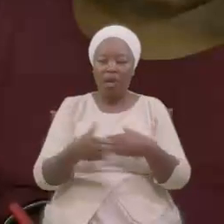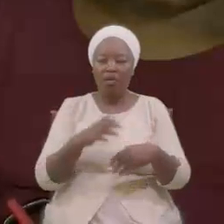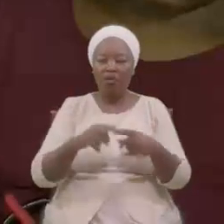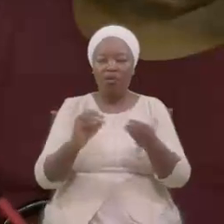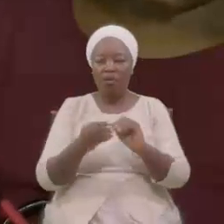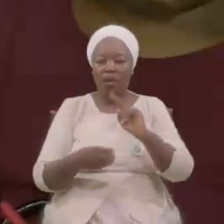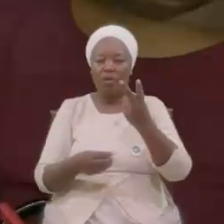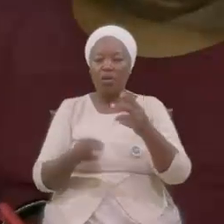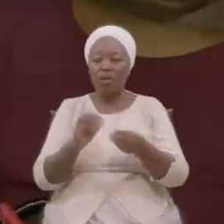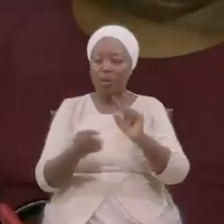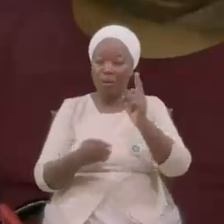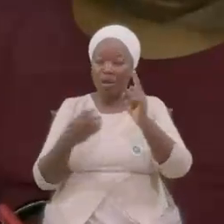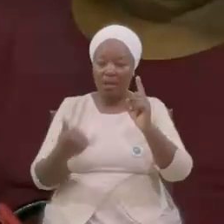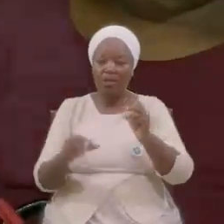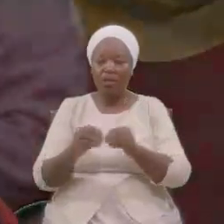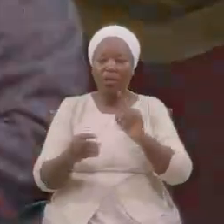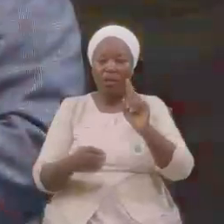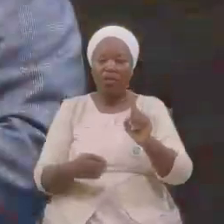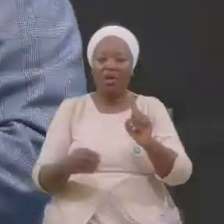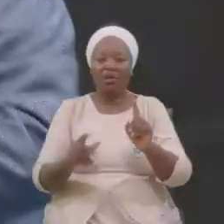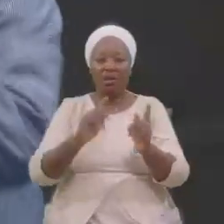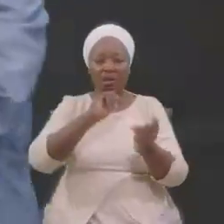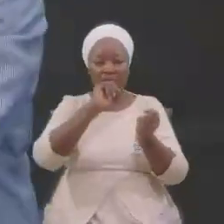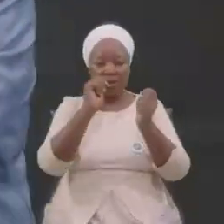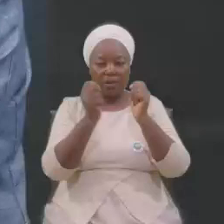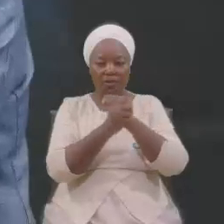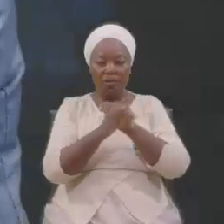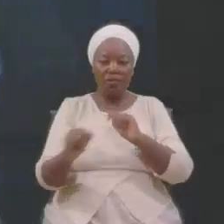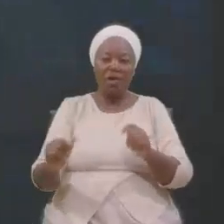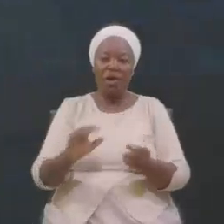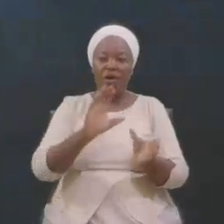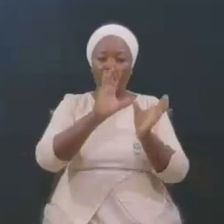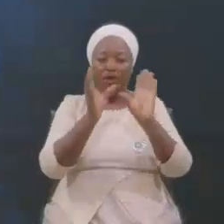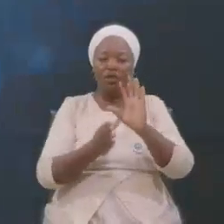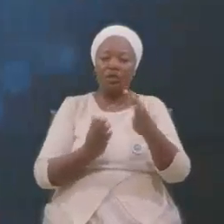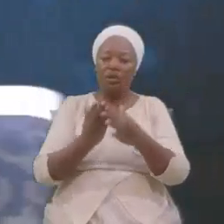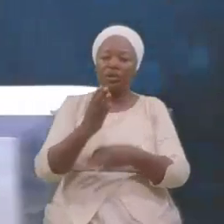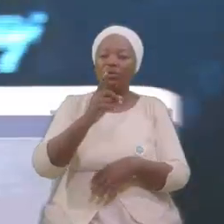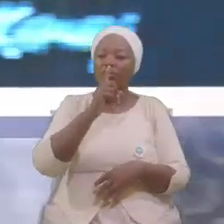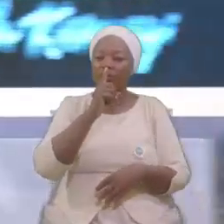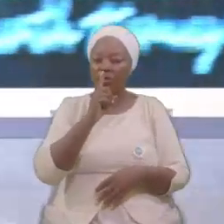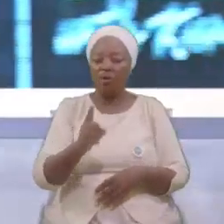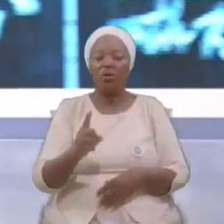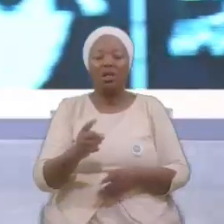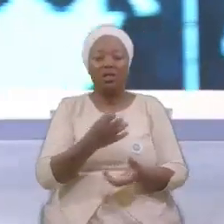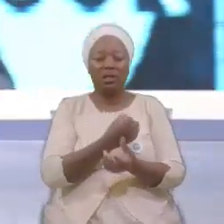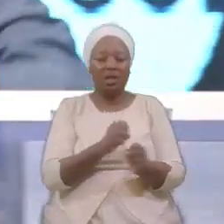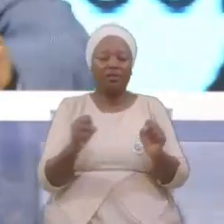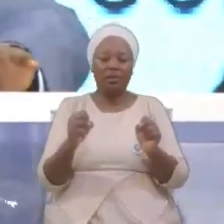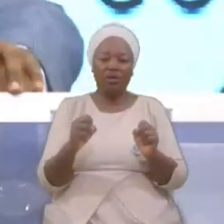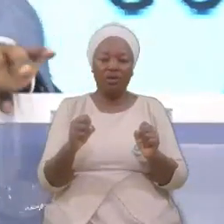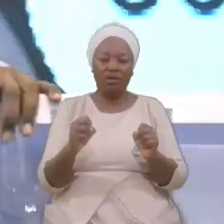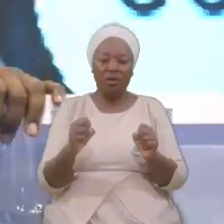Number one, transforming conversion through genuine salvation. Make sure you are